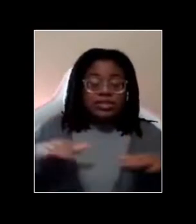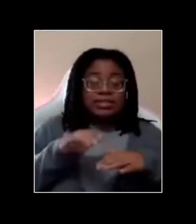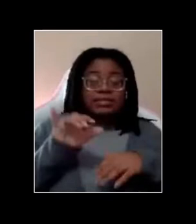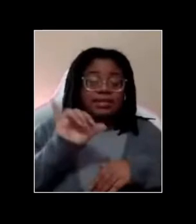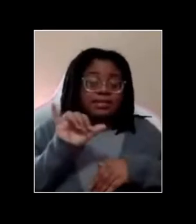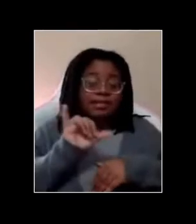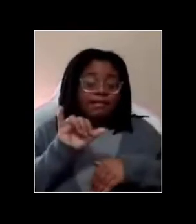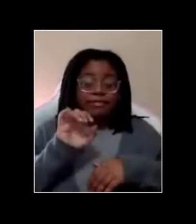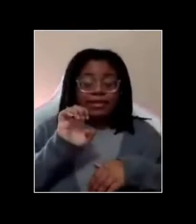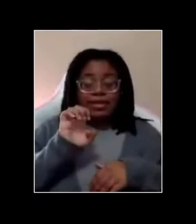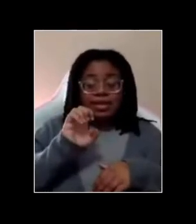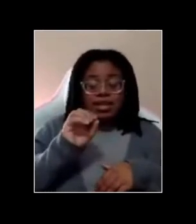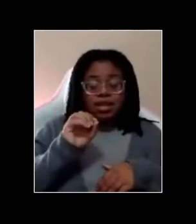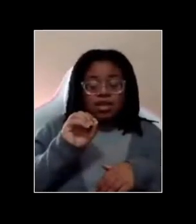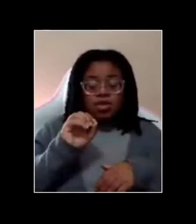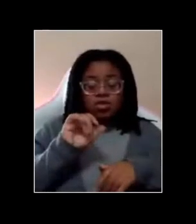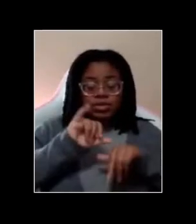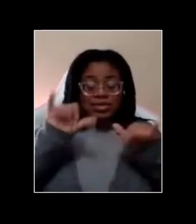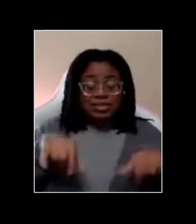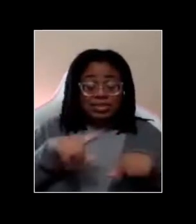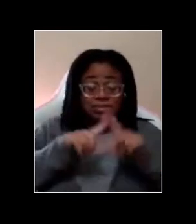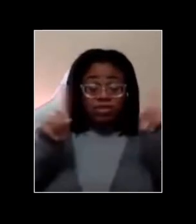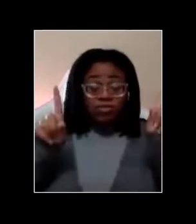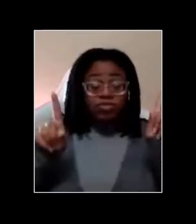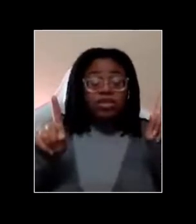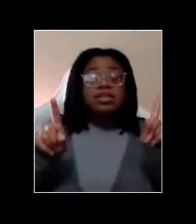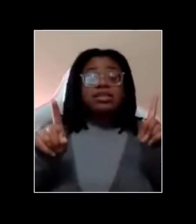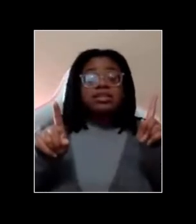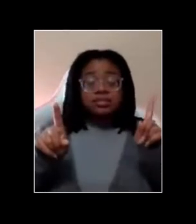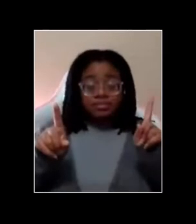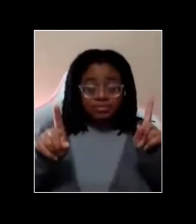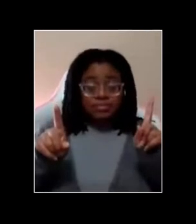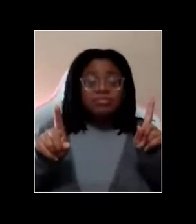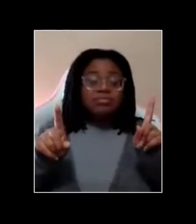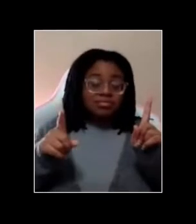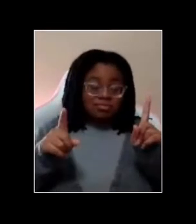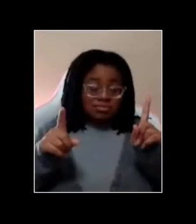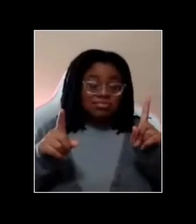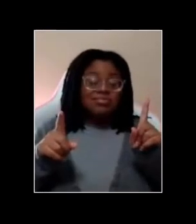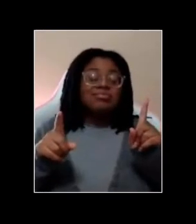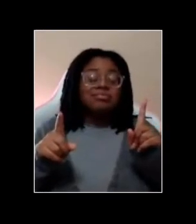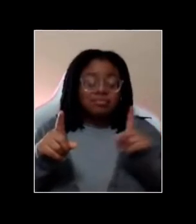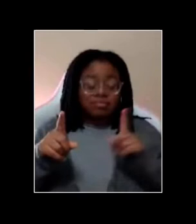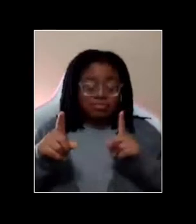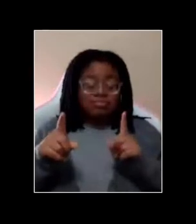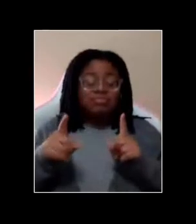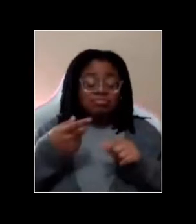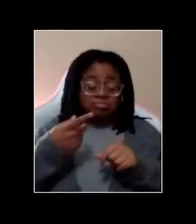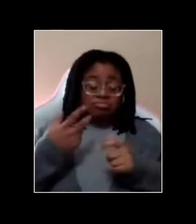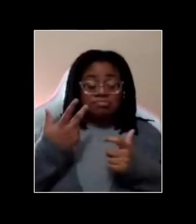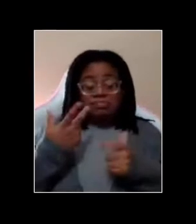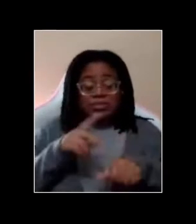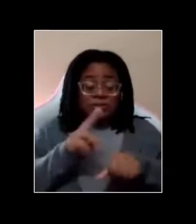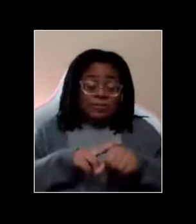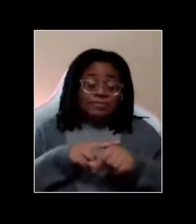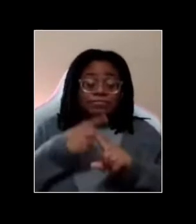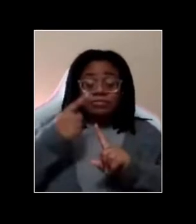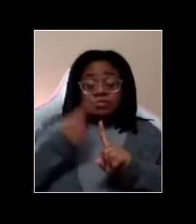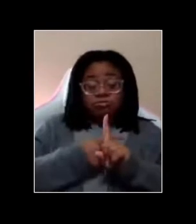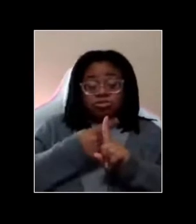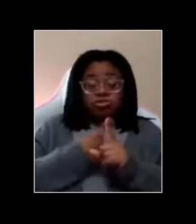of ecosystems, different types of, normal temperature profiles, I